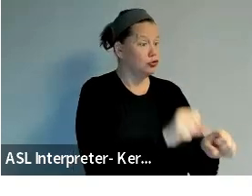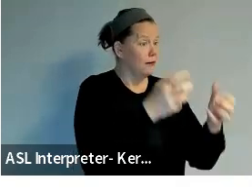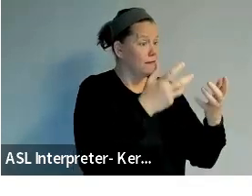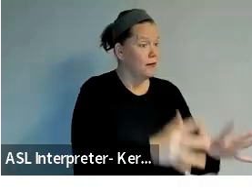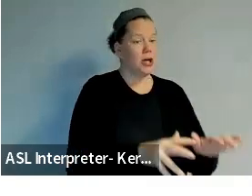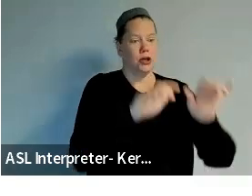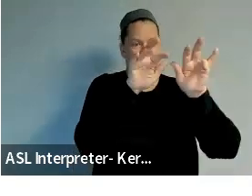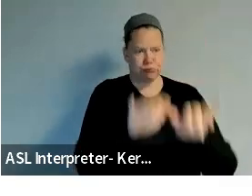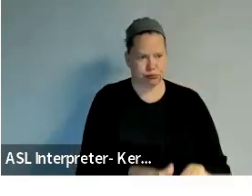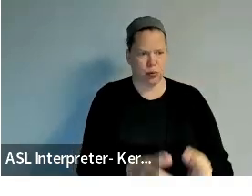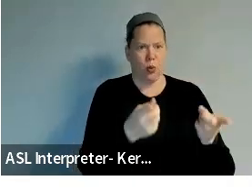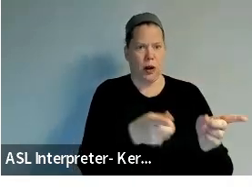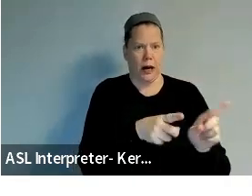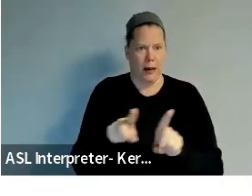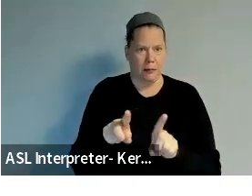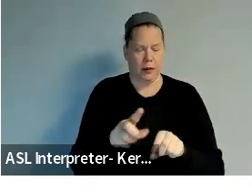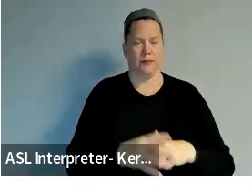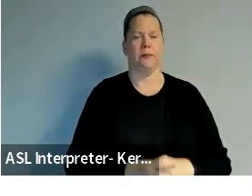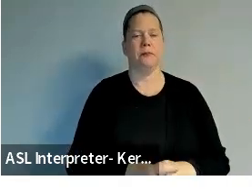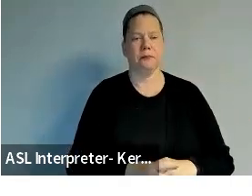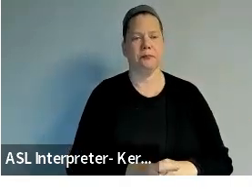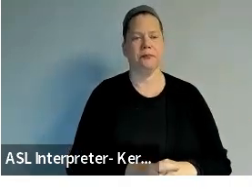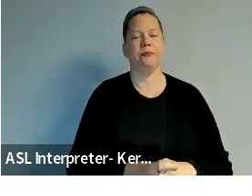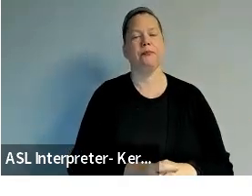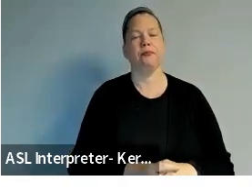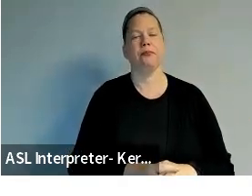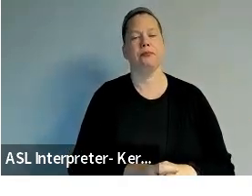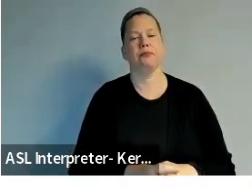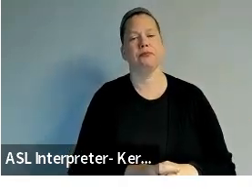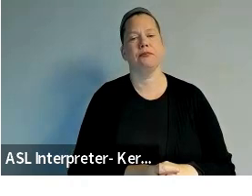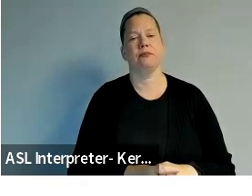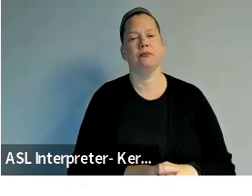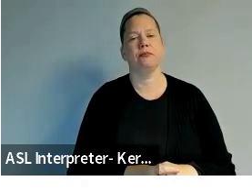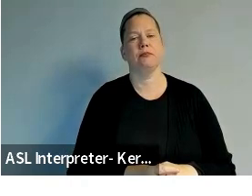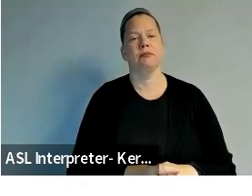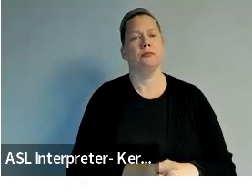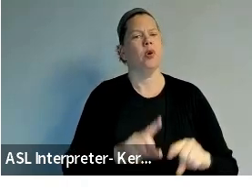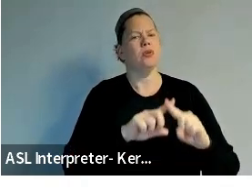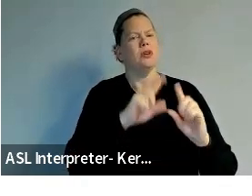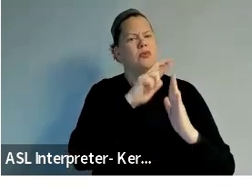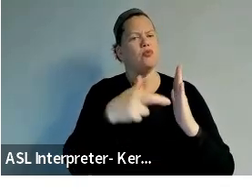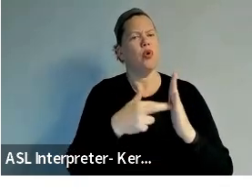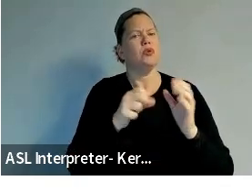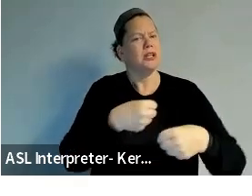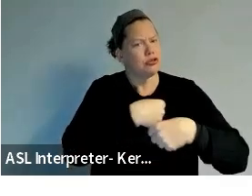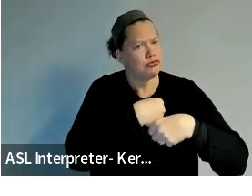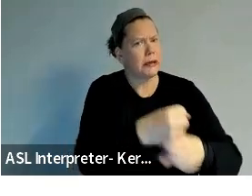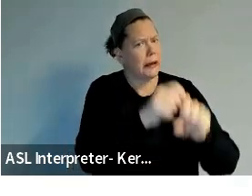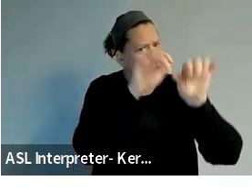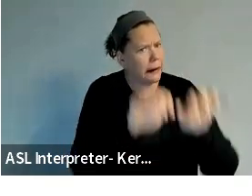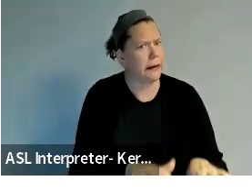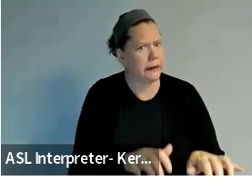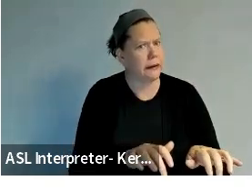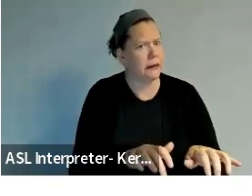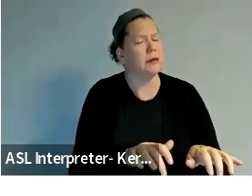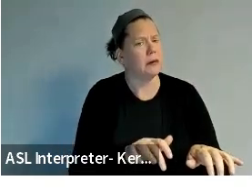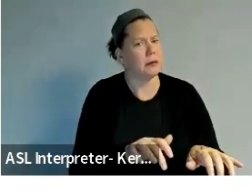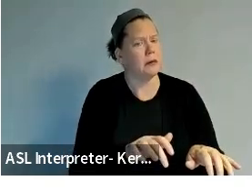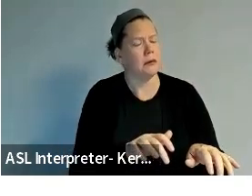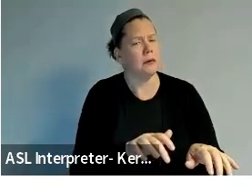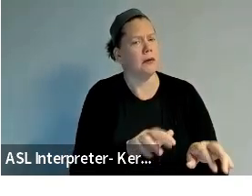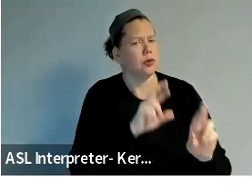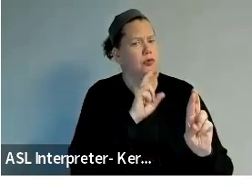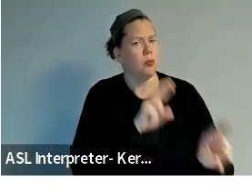Multiple roles and scopes may create the restraint report, but only the IM supervisor